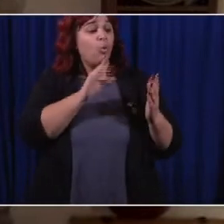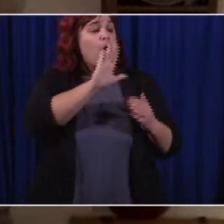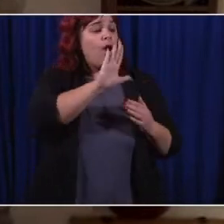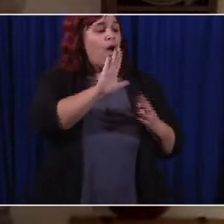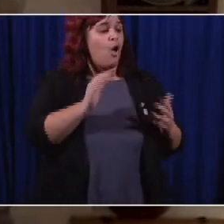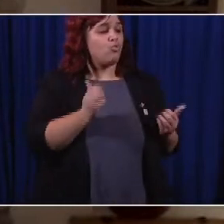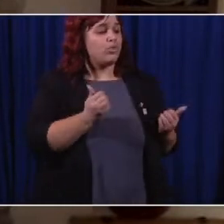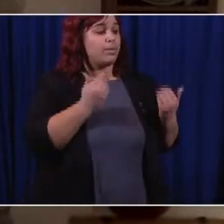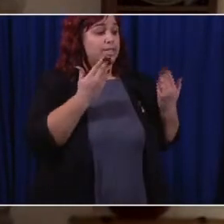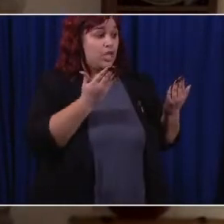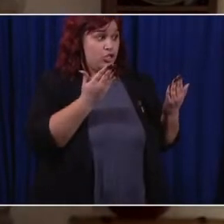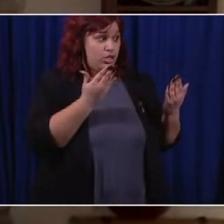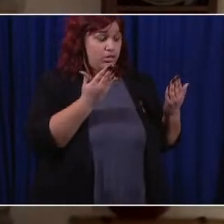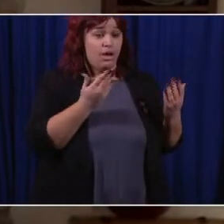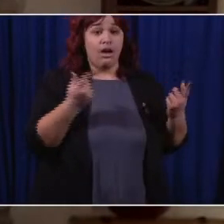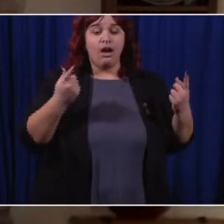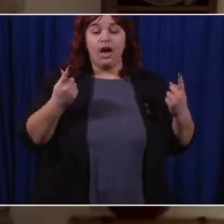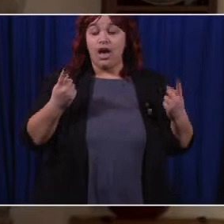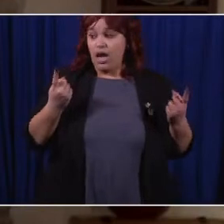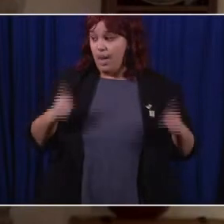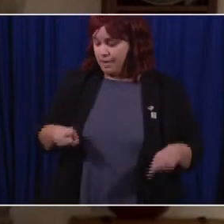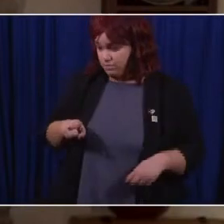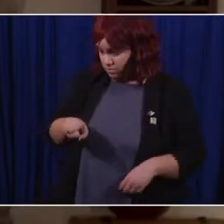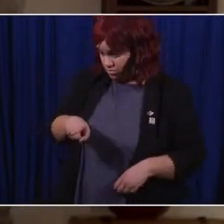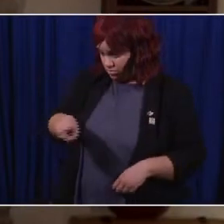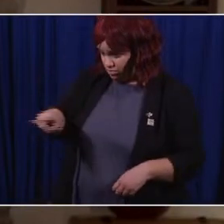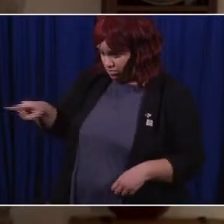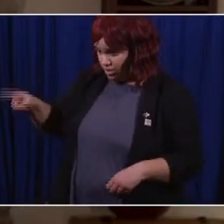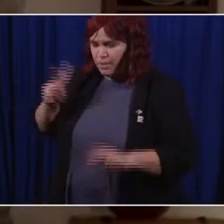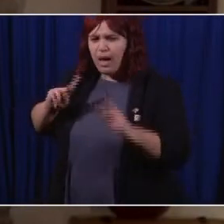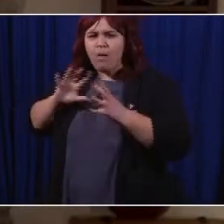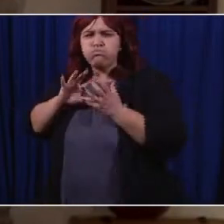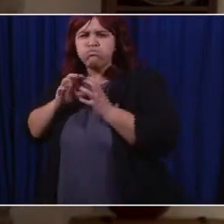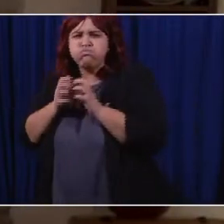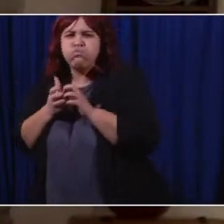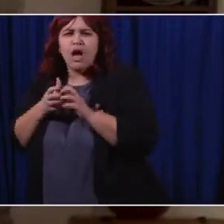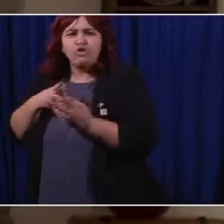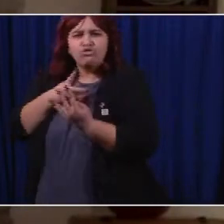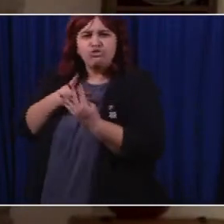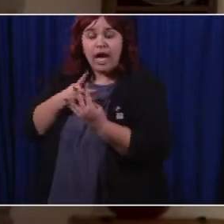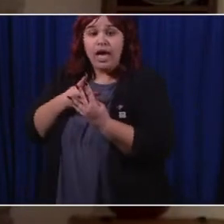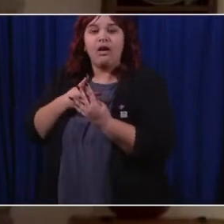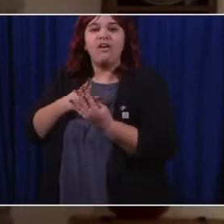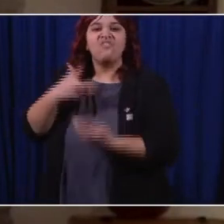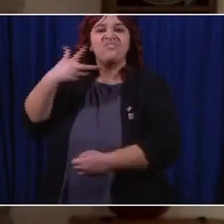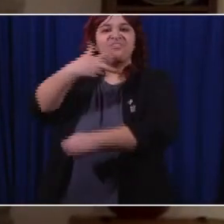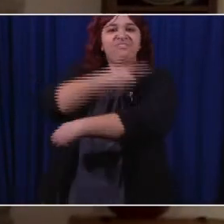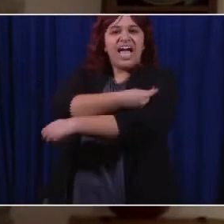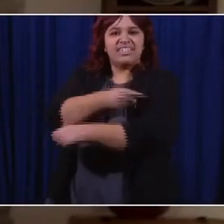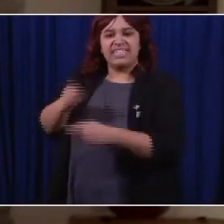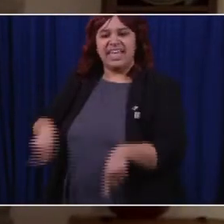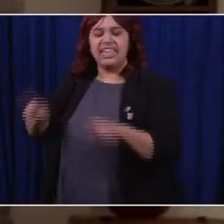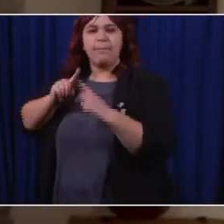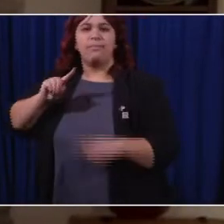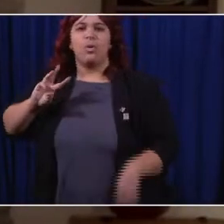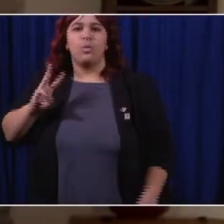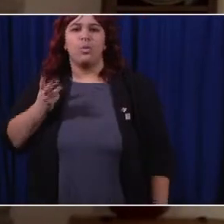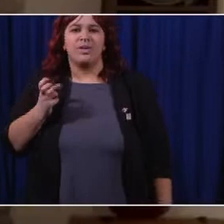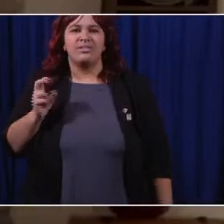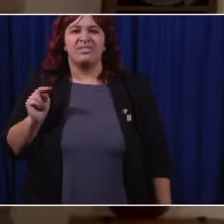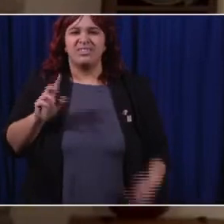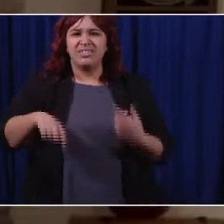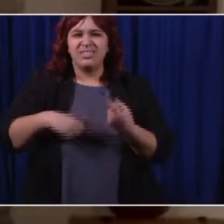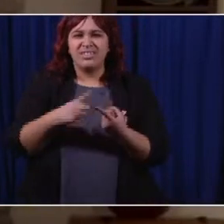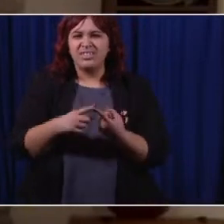are incarcerated are going to get vaccinated? Yeah, that decision has not been made yet. We have focused